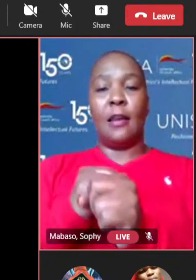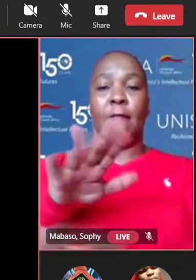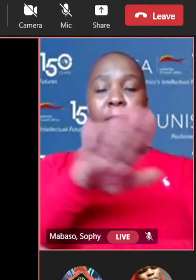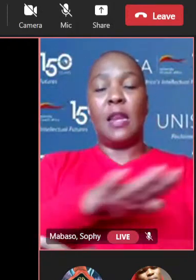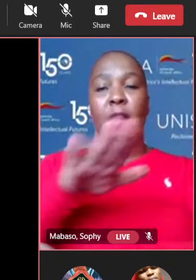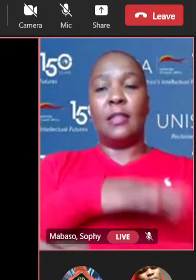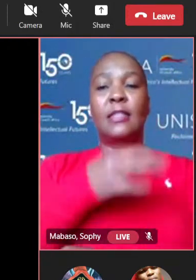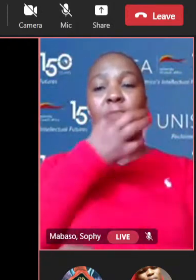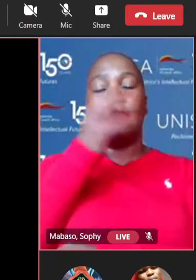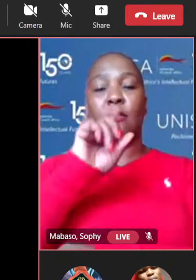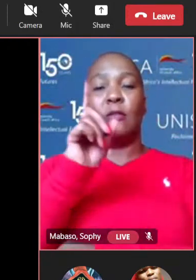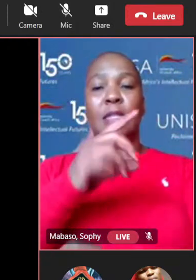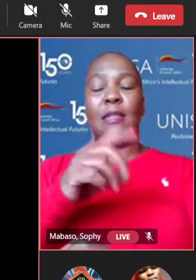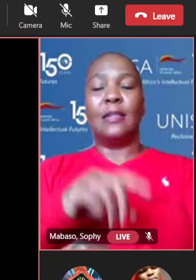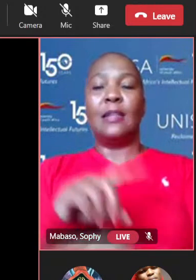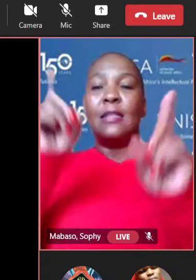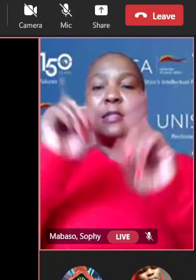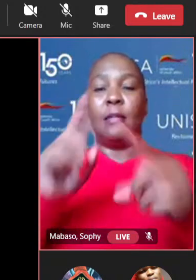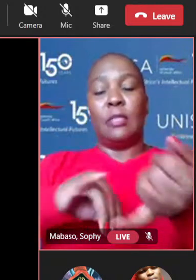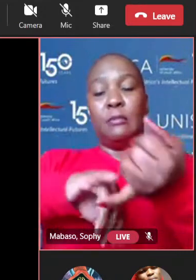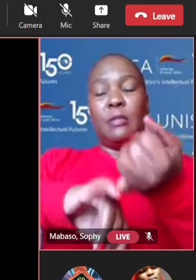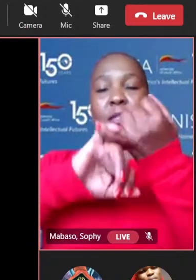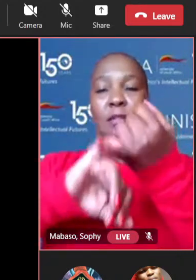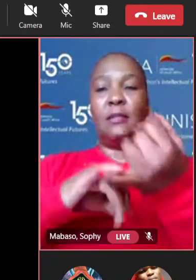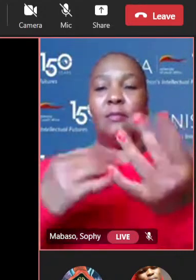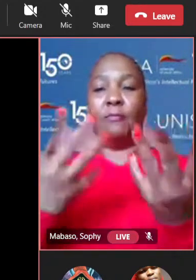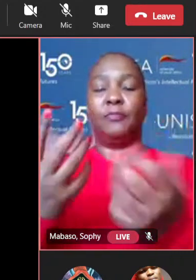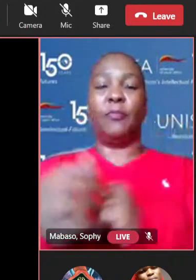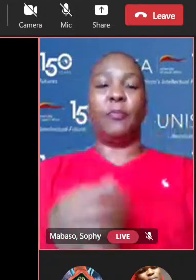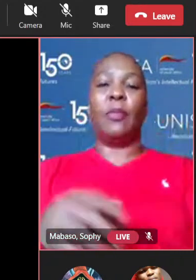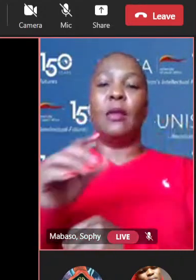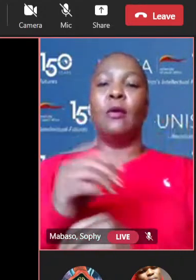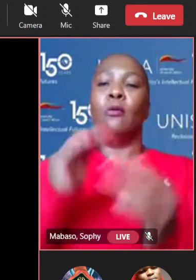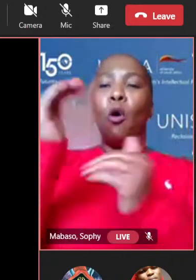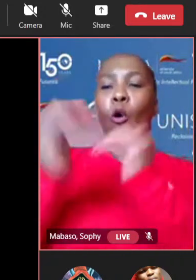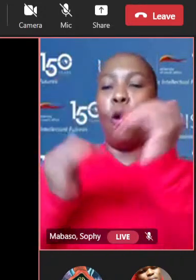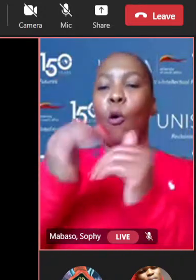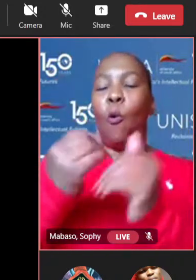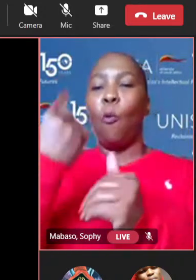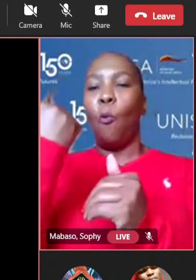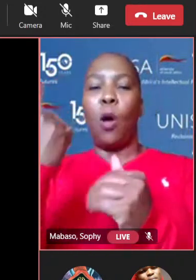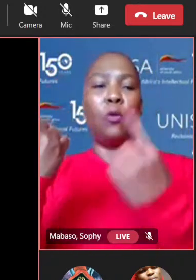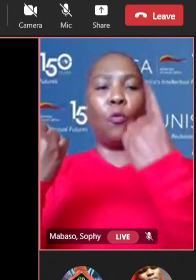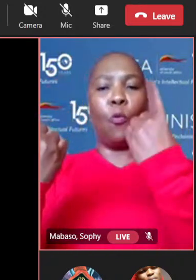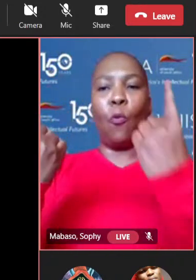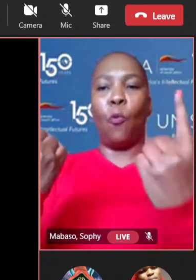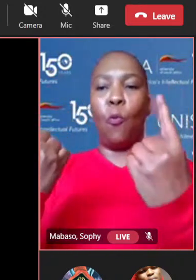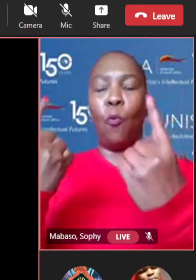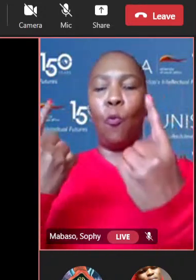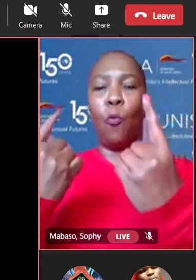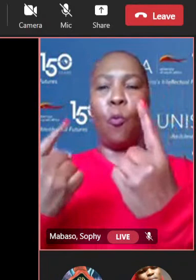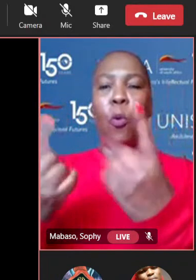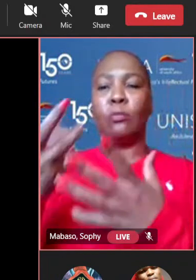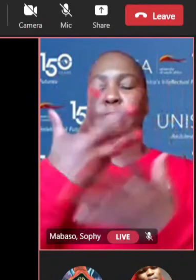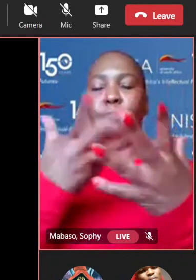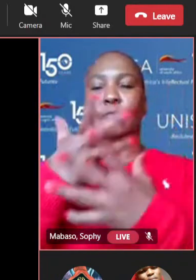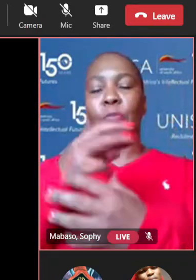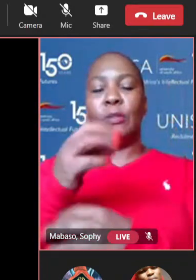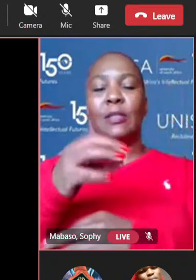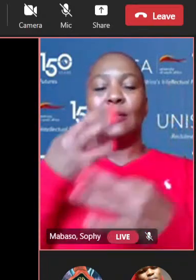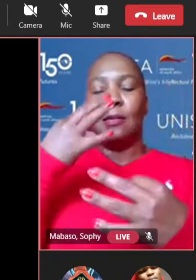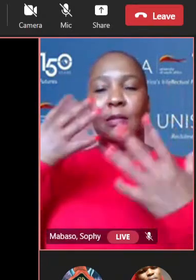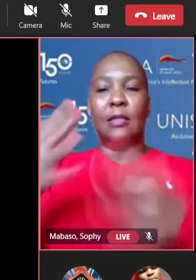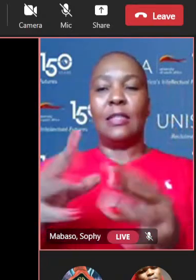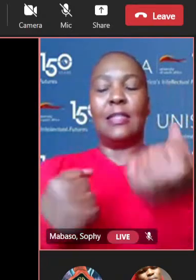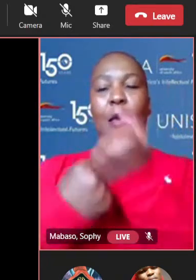say subject-specific support. You can also arrange one-on-one consultation. I think I've mentioned that one. Support is offered